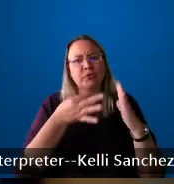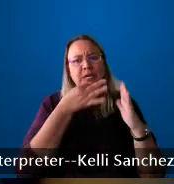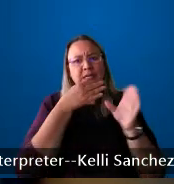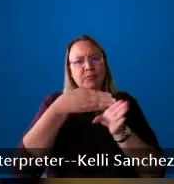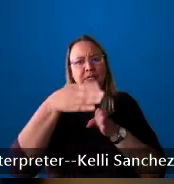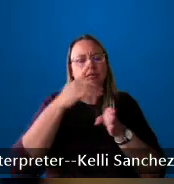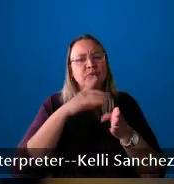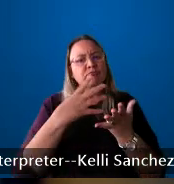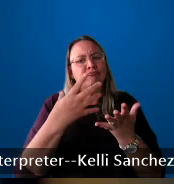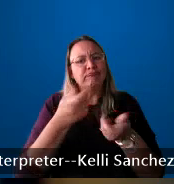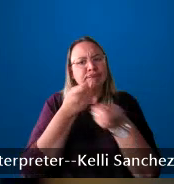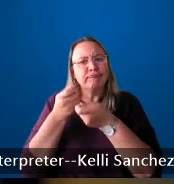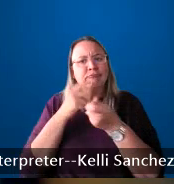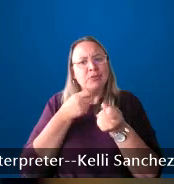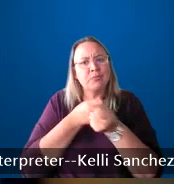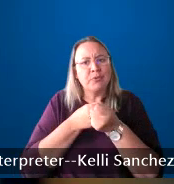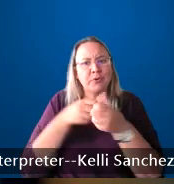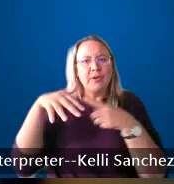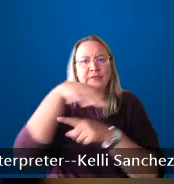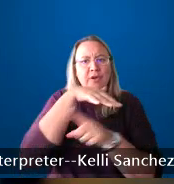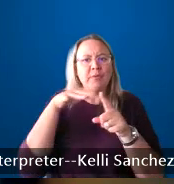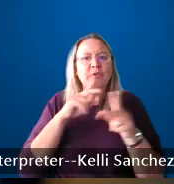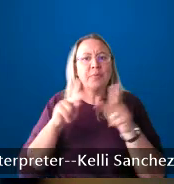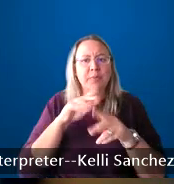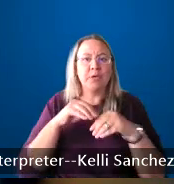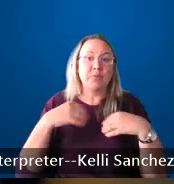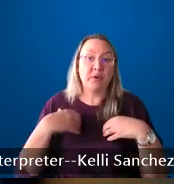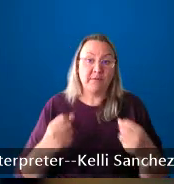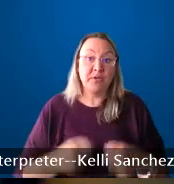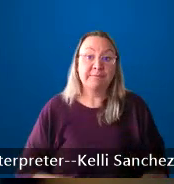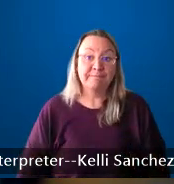supportive environments for individuals in recovery.